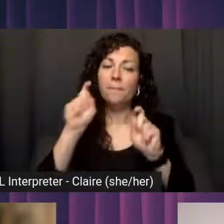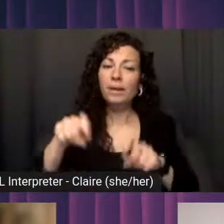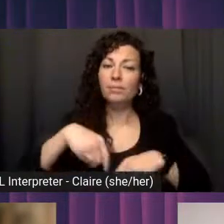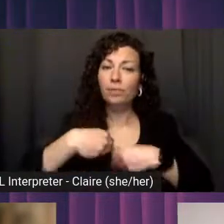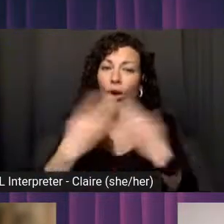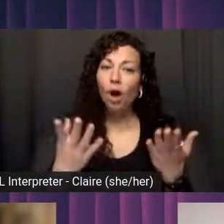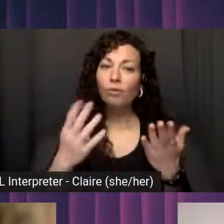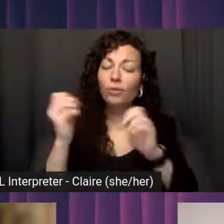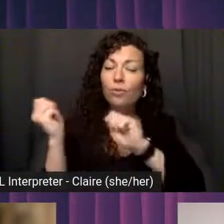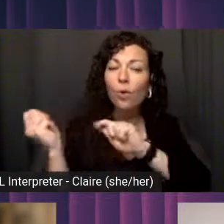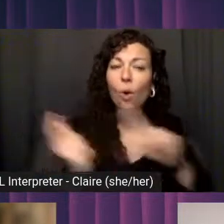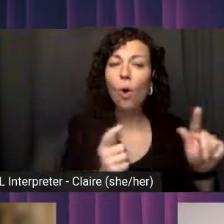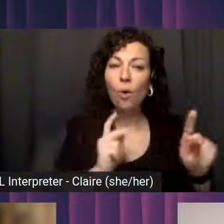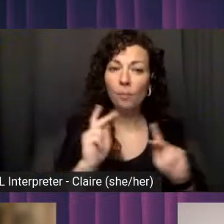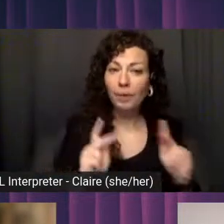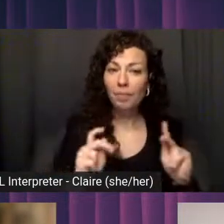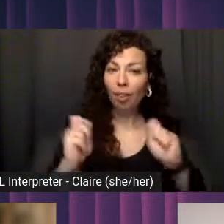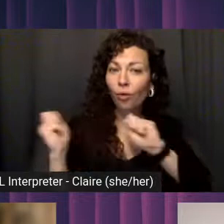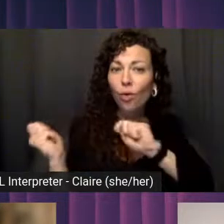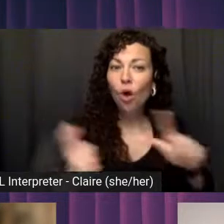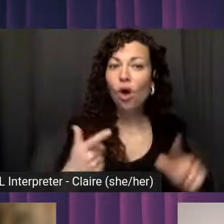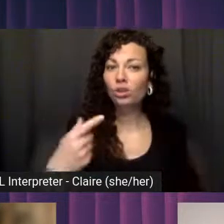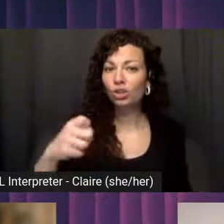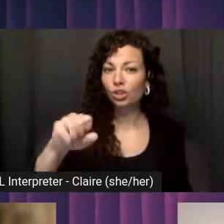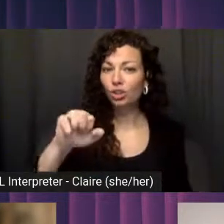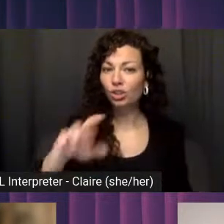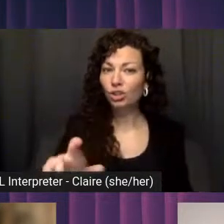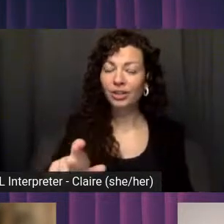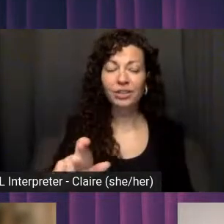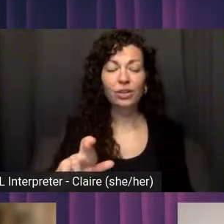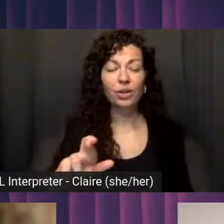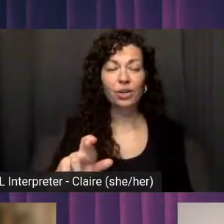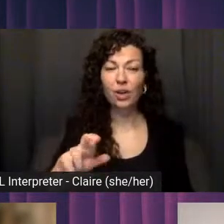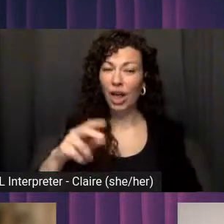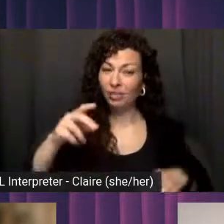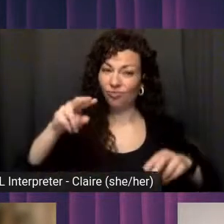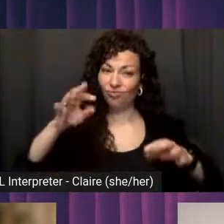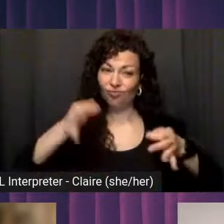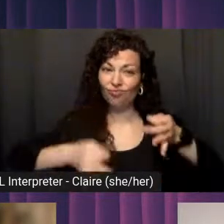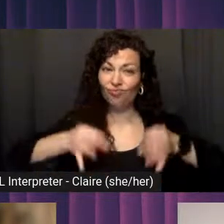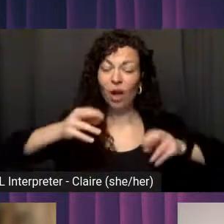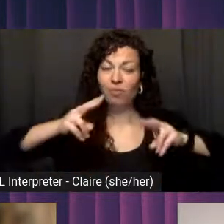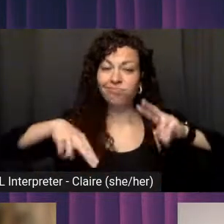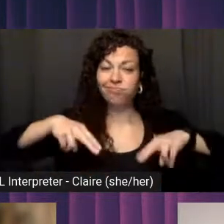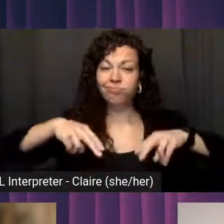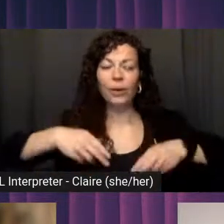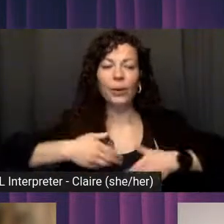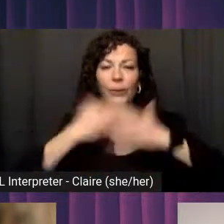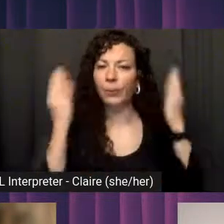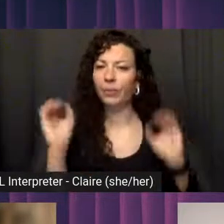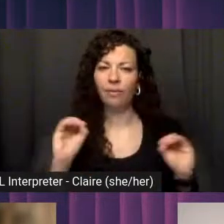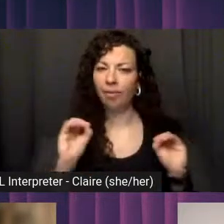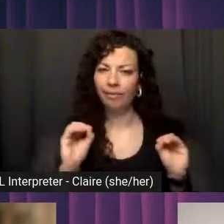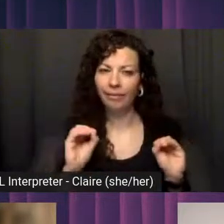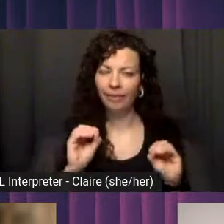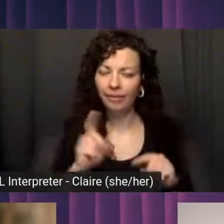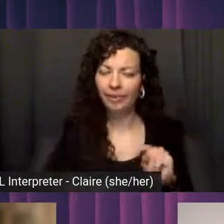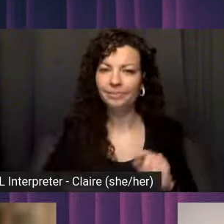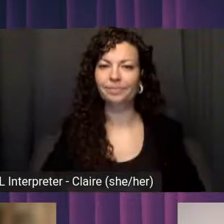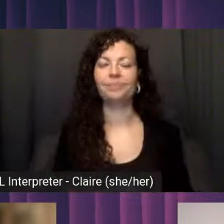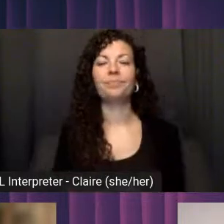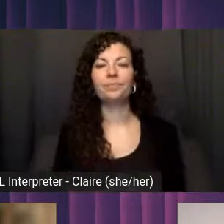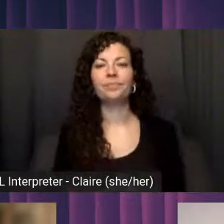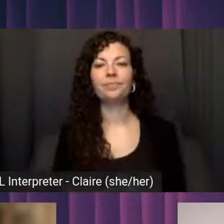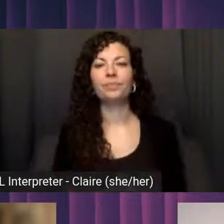going to play the excerpt of the song there. And if you have questions that you would like to ask our panelists, Aviva and